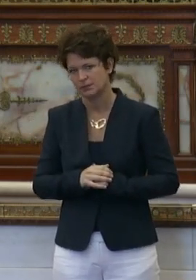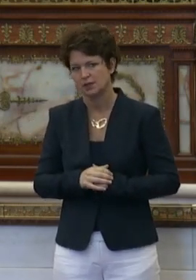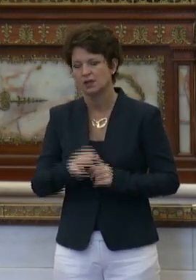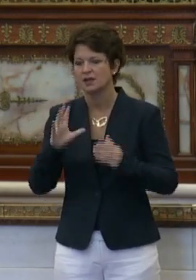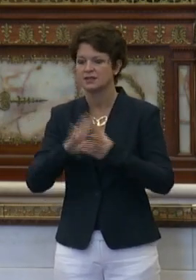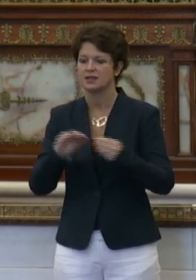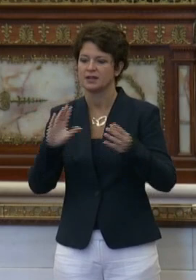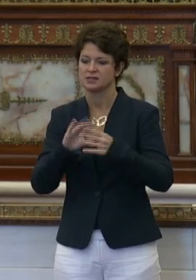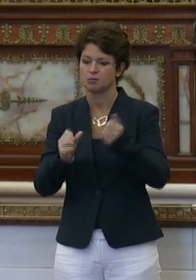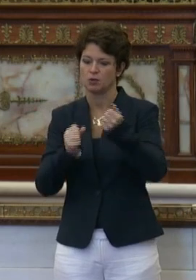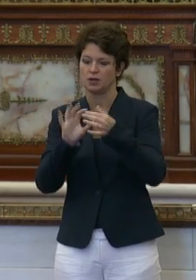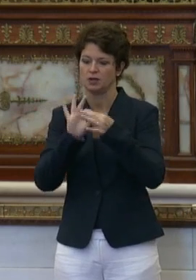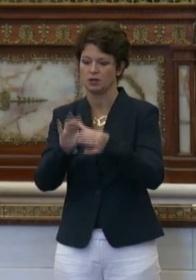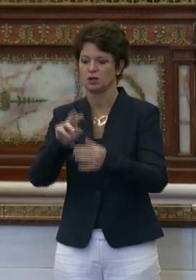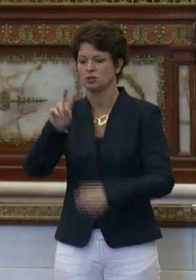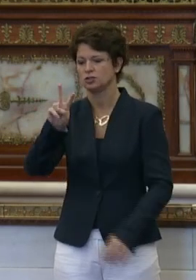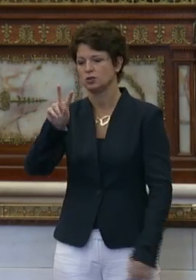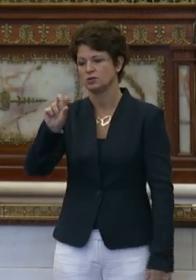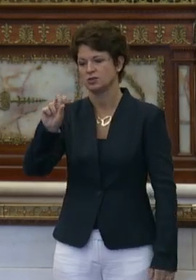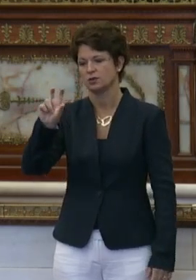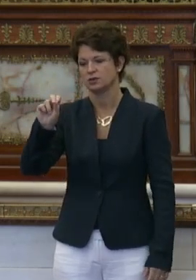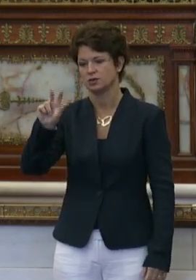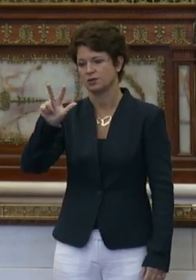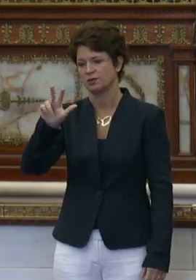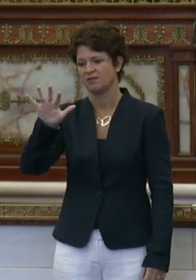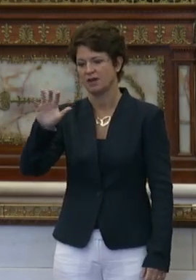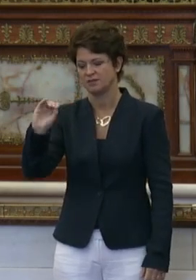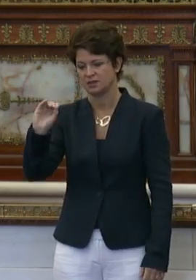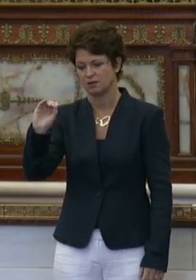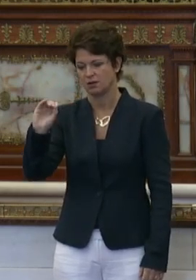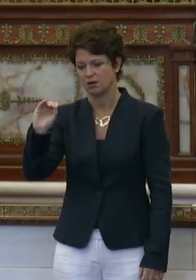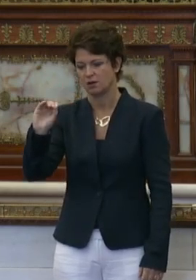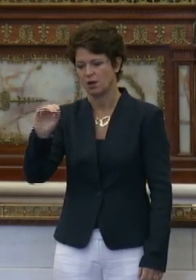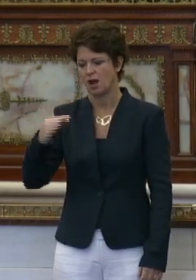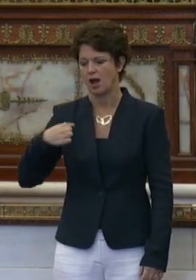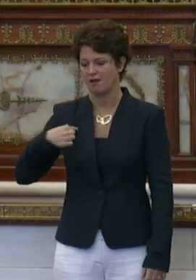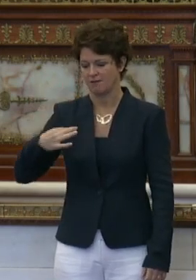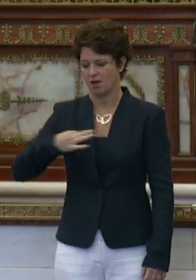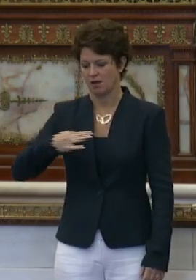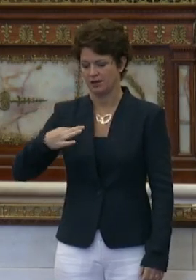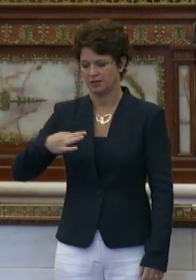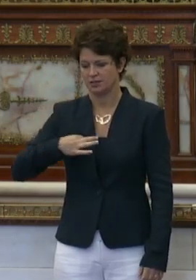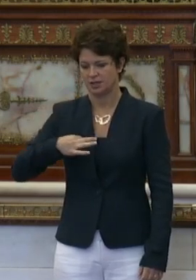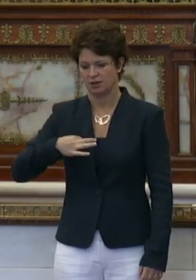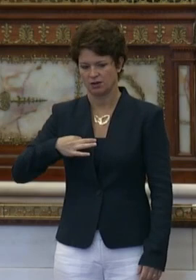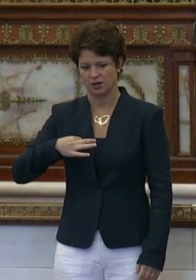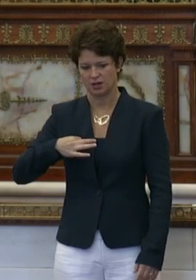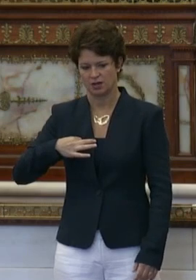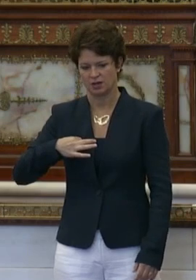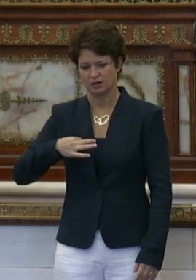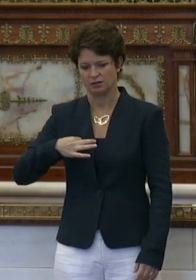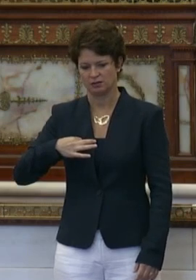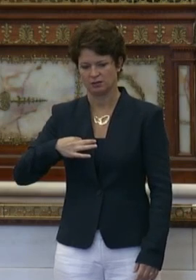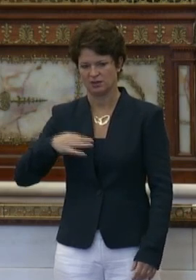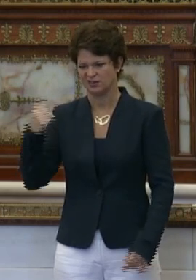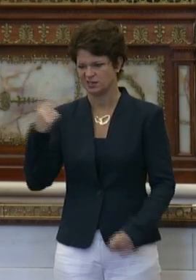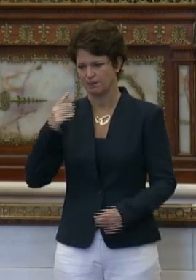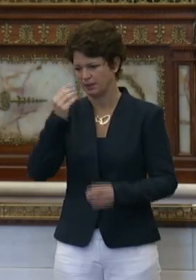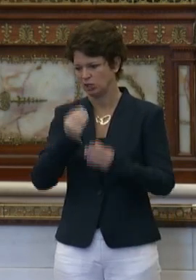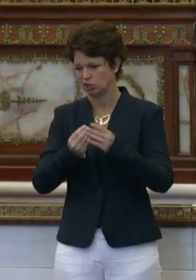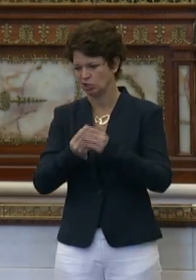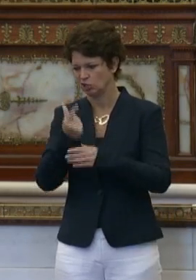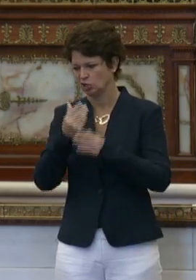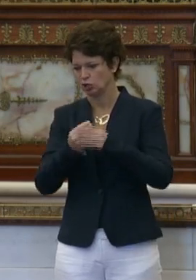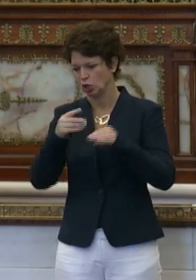This testimony is in regards to Bill 200350. I'm a volunteer at the Cesar Andreu Iglesias Garden, which is located in